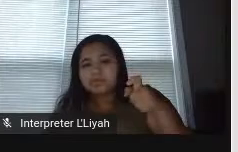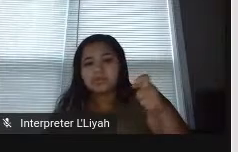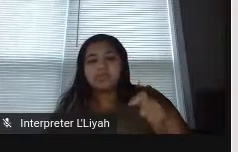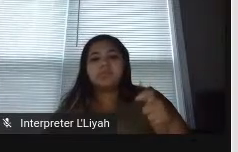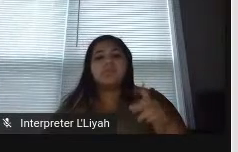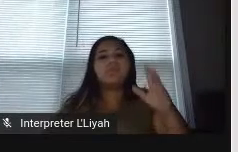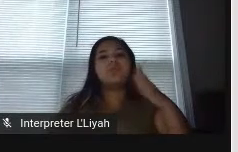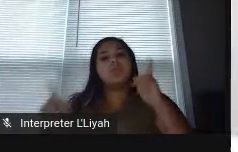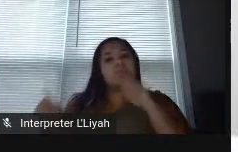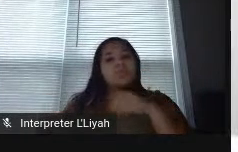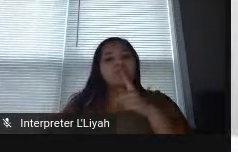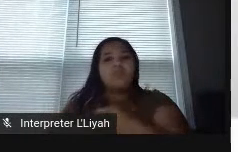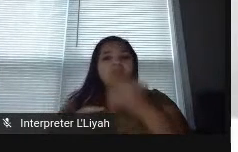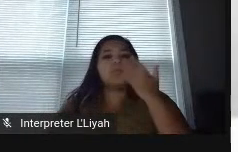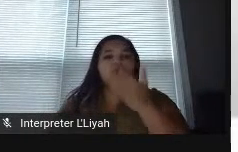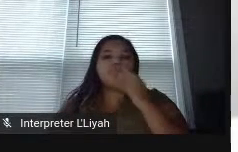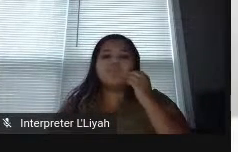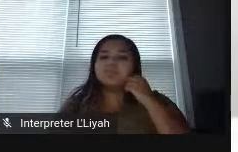and they go from there.